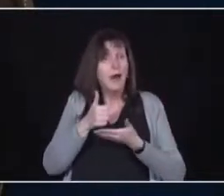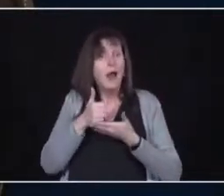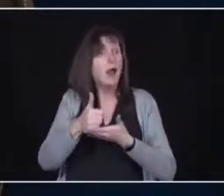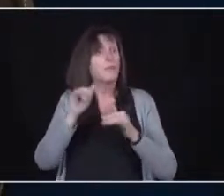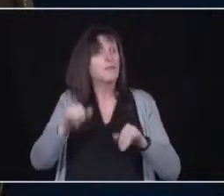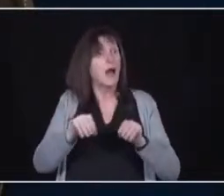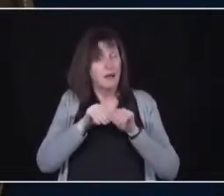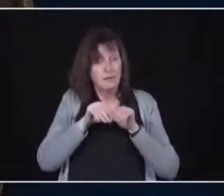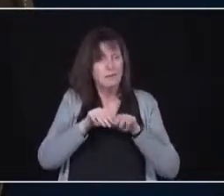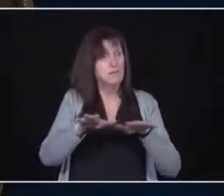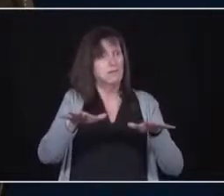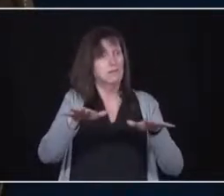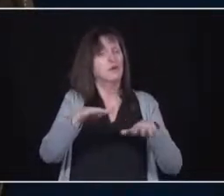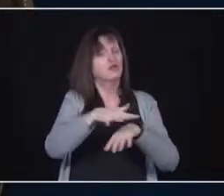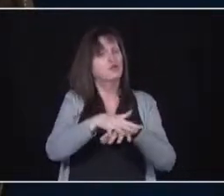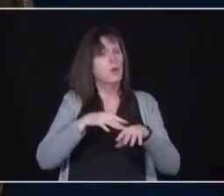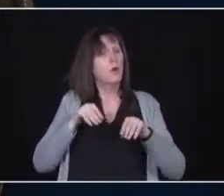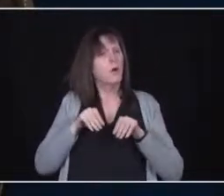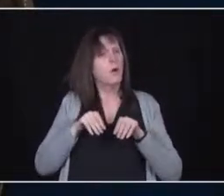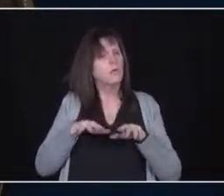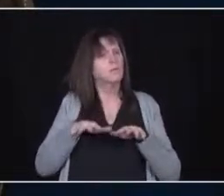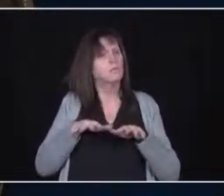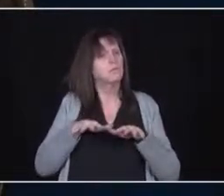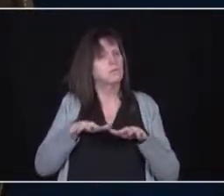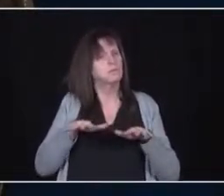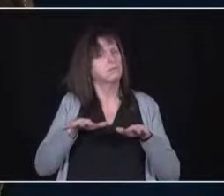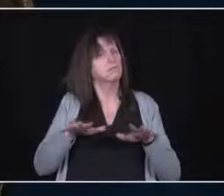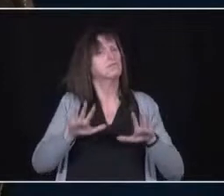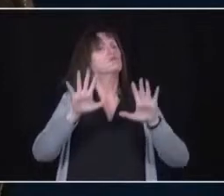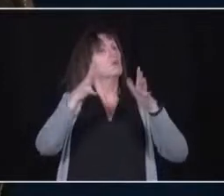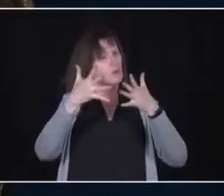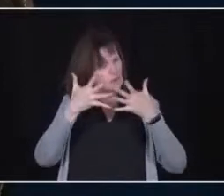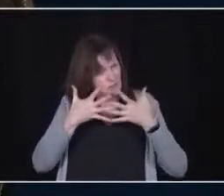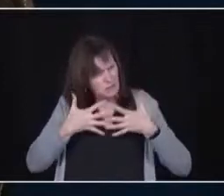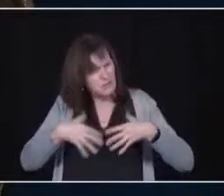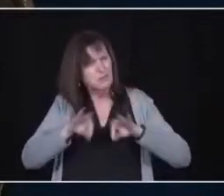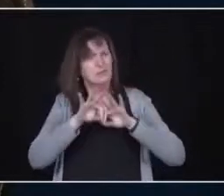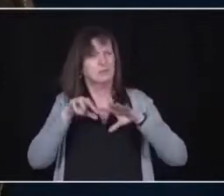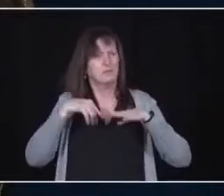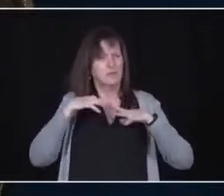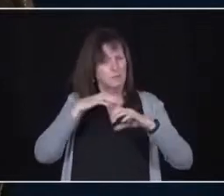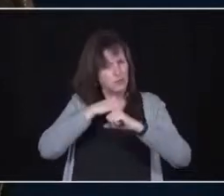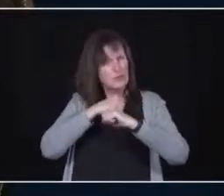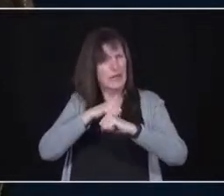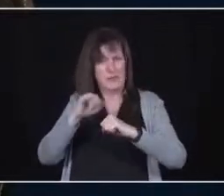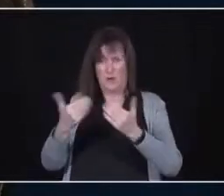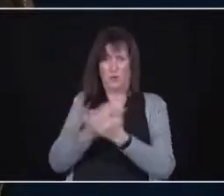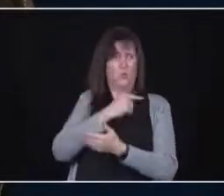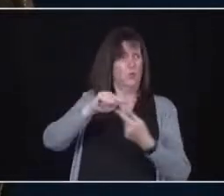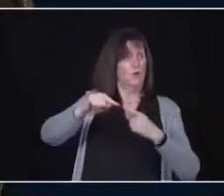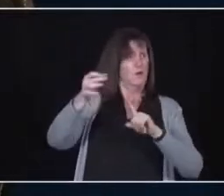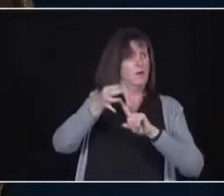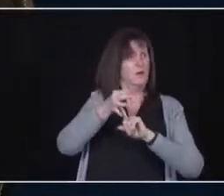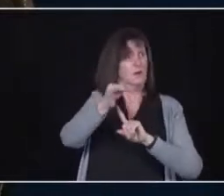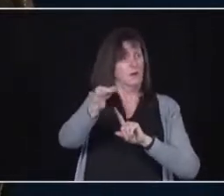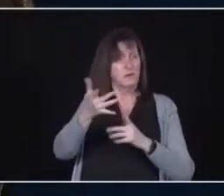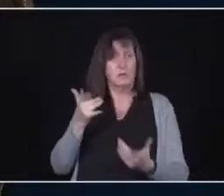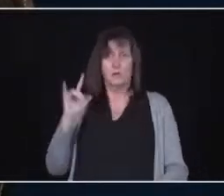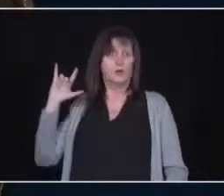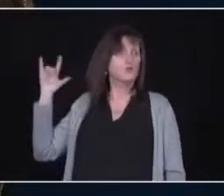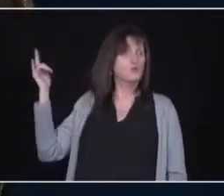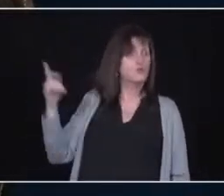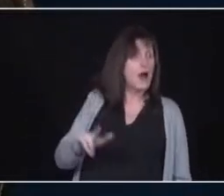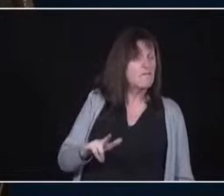is also critical that we protect against COVID-19 variants coming into Ontario through non-essential travel. That is